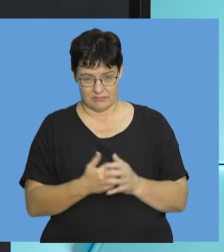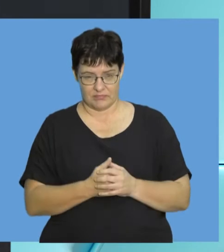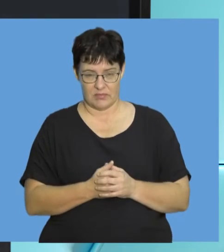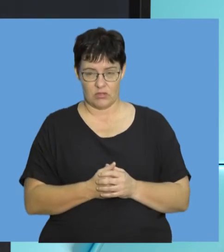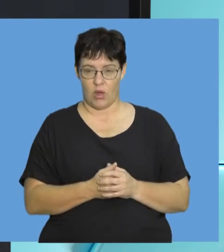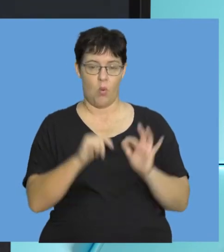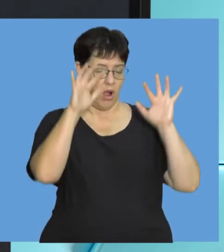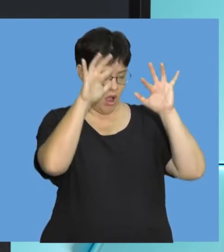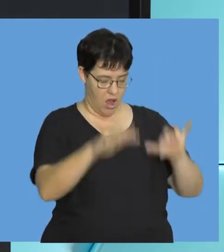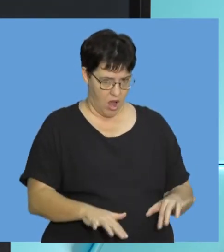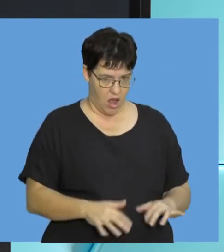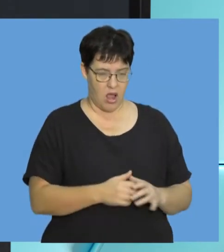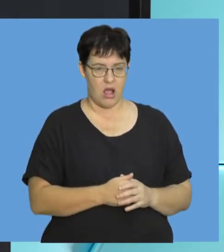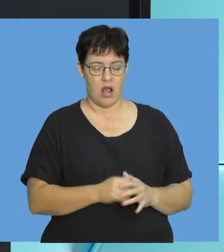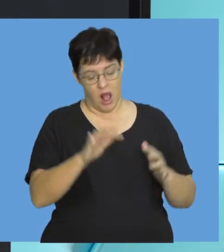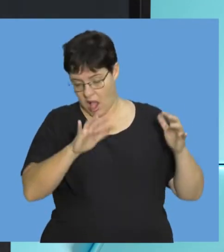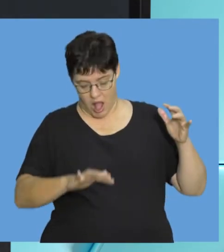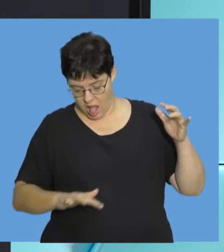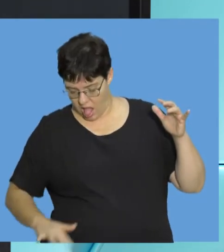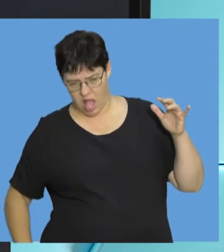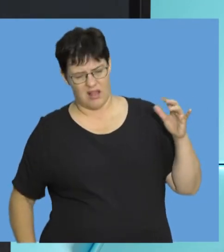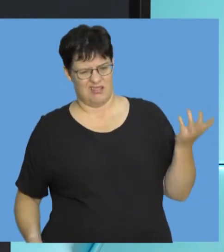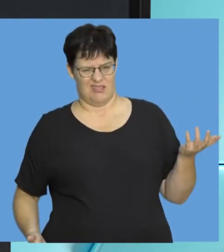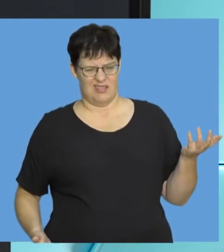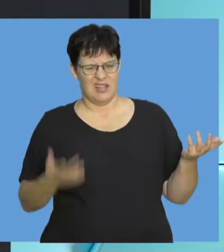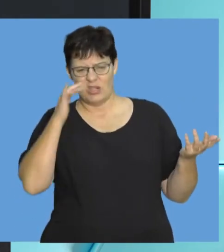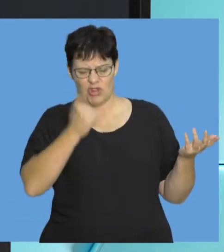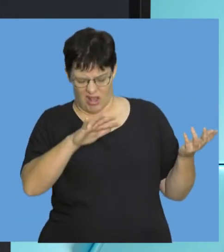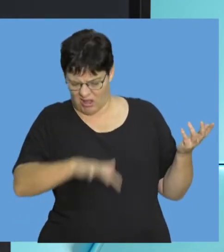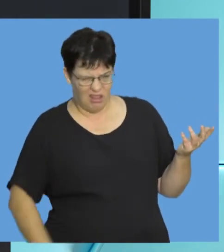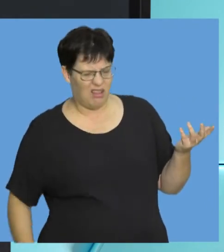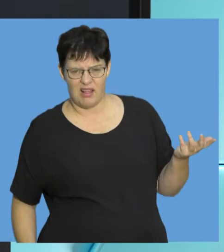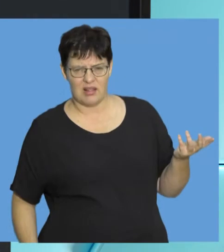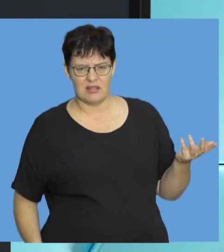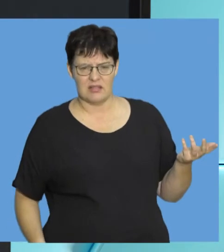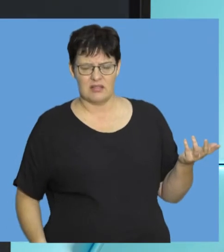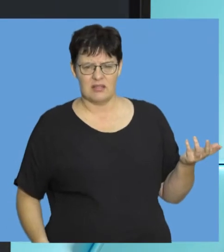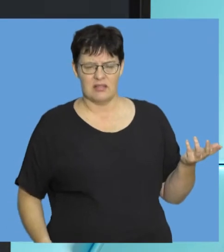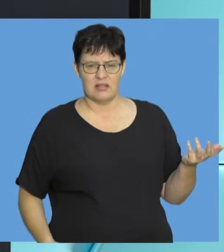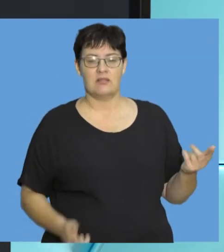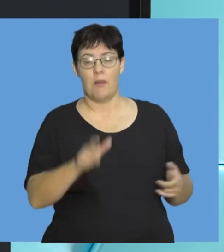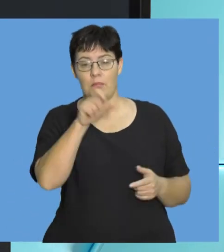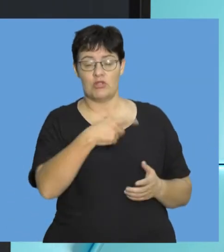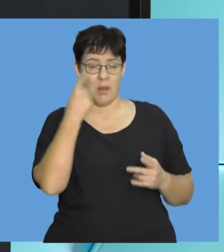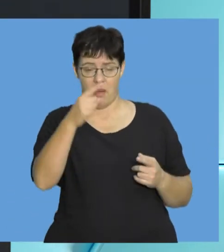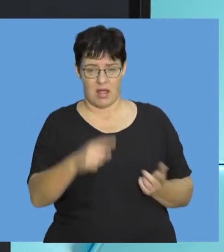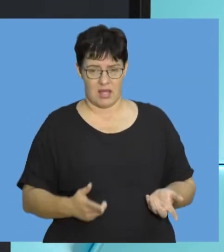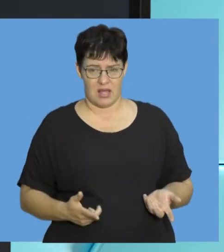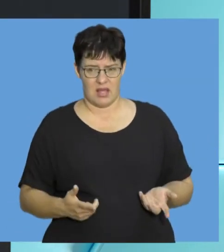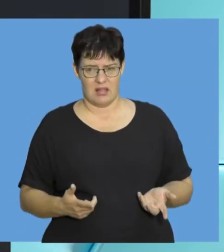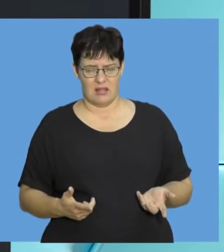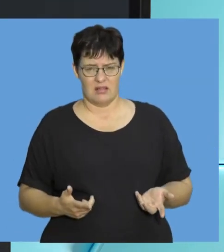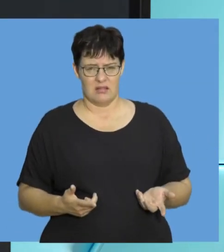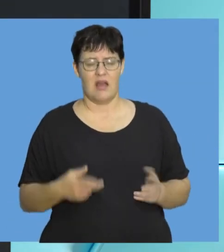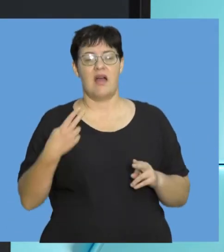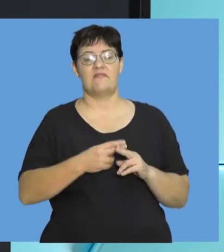work it out. You don't just work out one long thing and then you also check under there, because what that tells the person who's marking